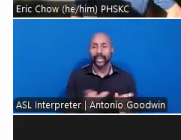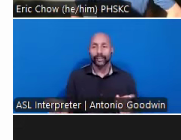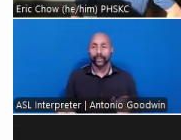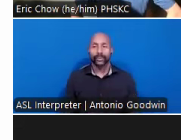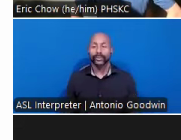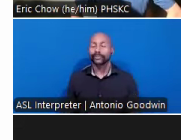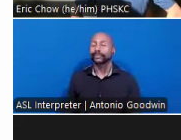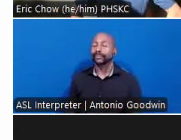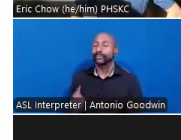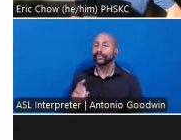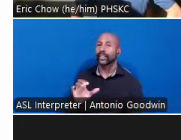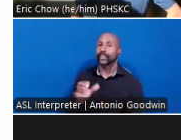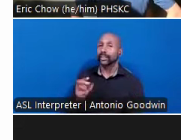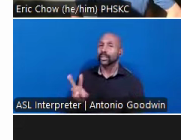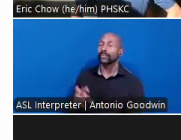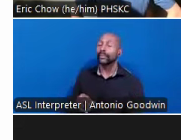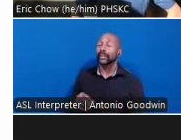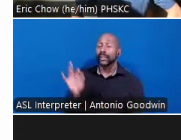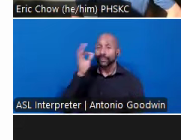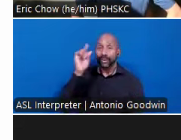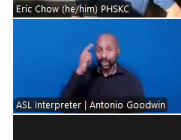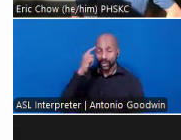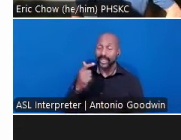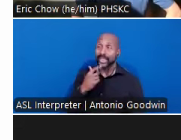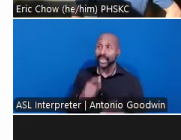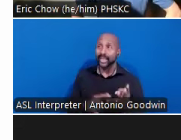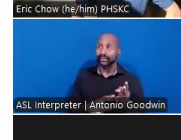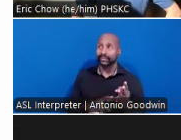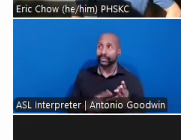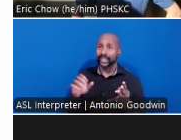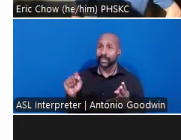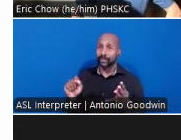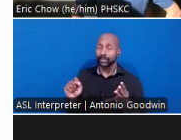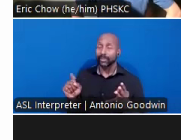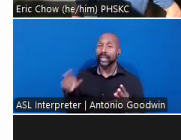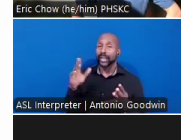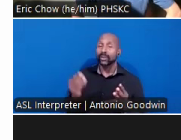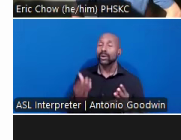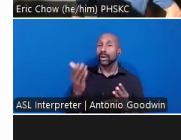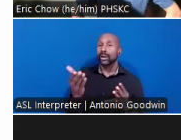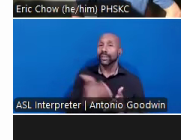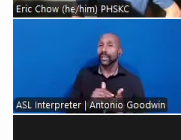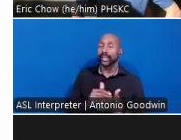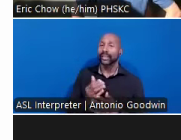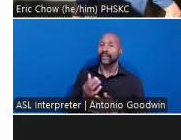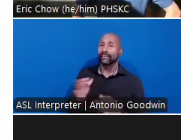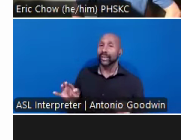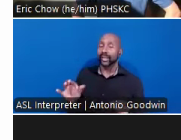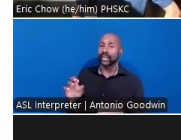recently announced that at the end of September, they are once again going to be offering their free COVID vaccine program.